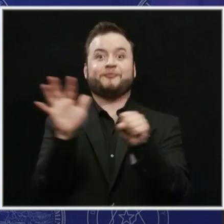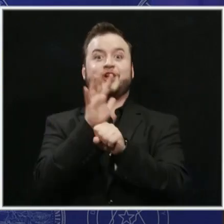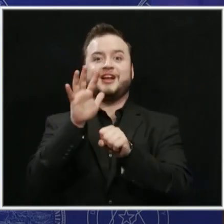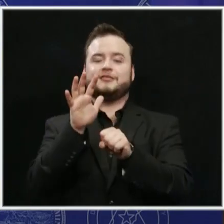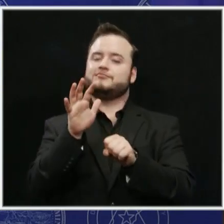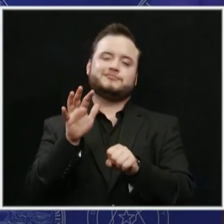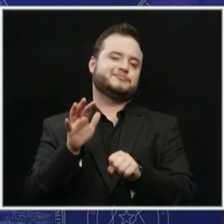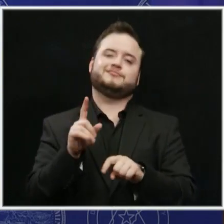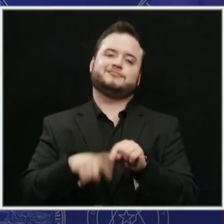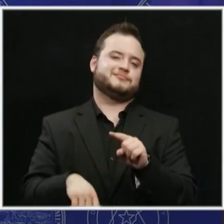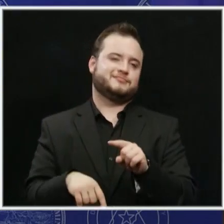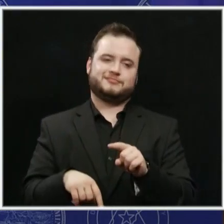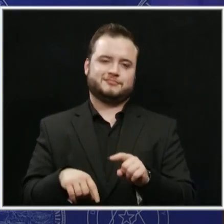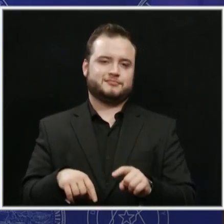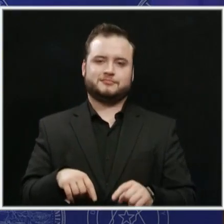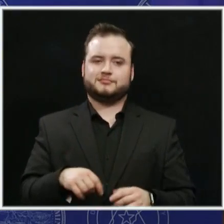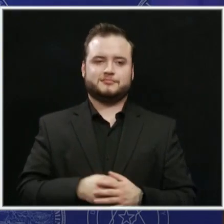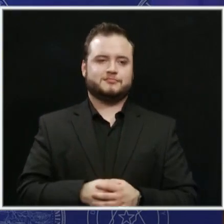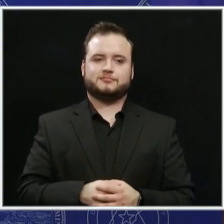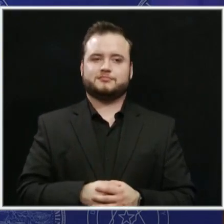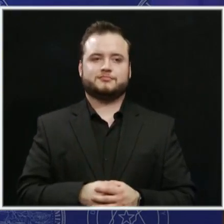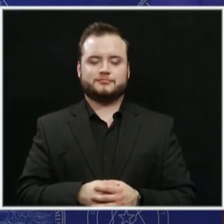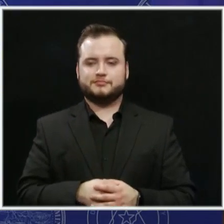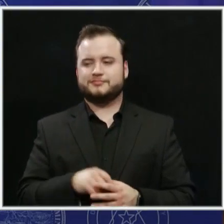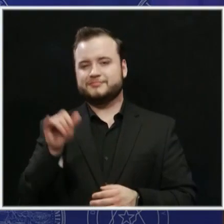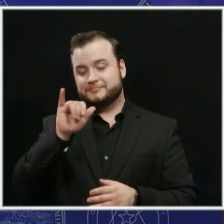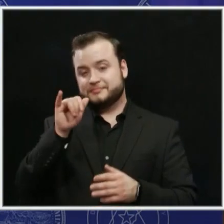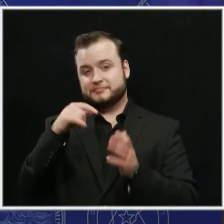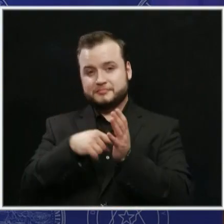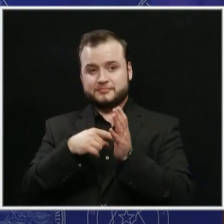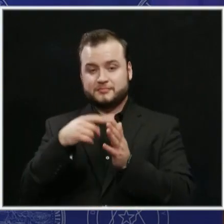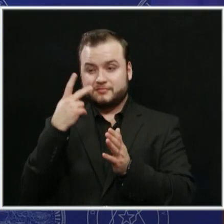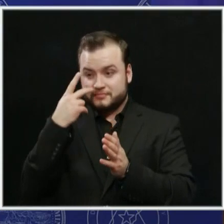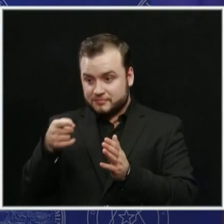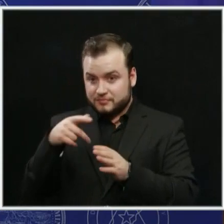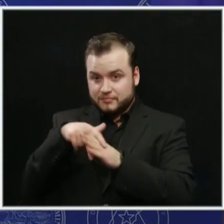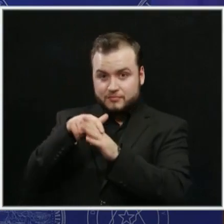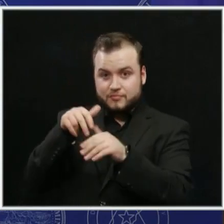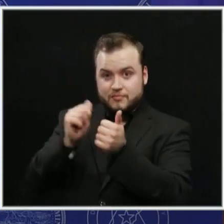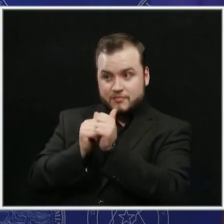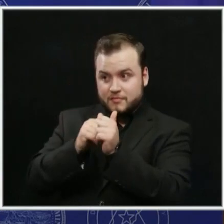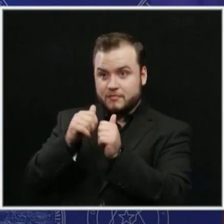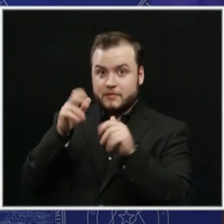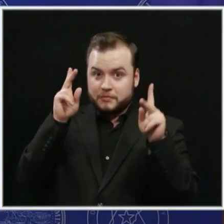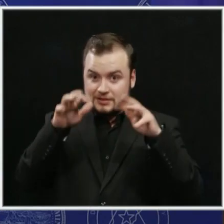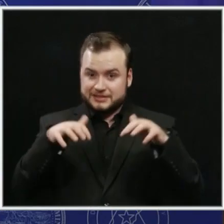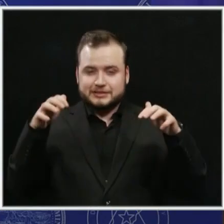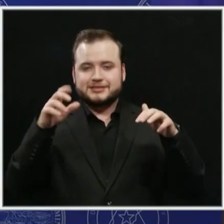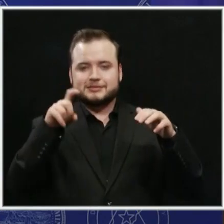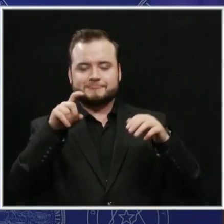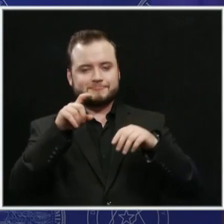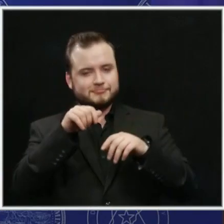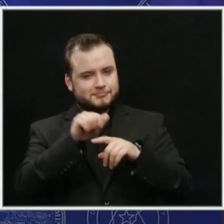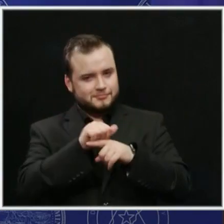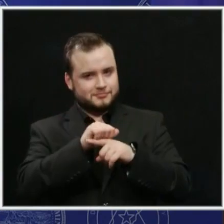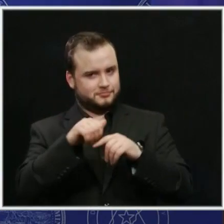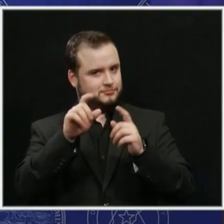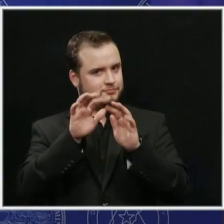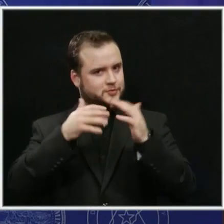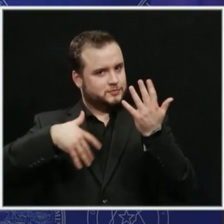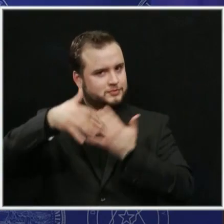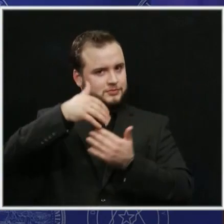be able to run? That's something we certainly will look at. And I want to make note of these leisure